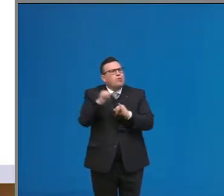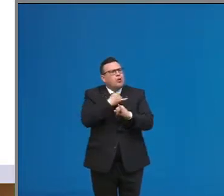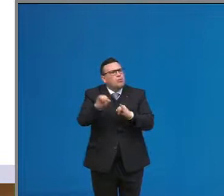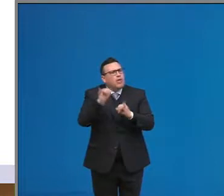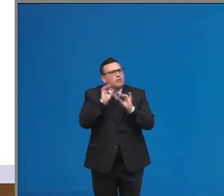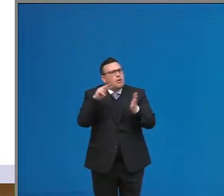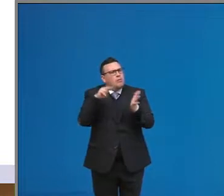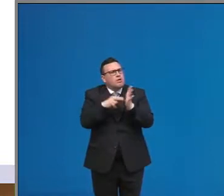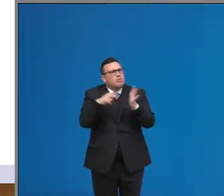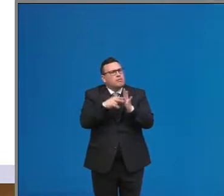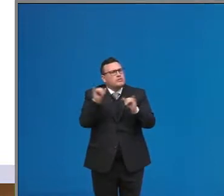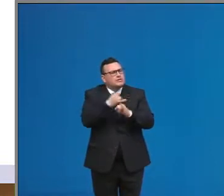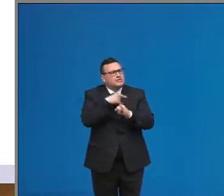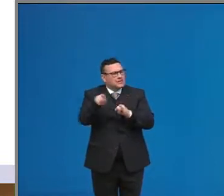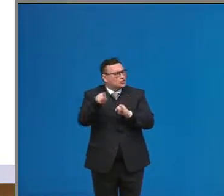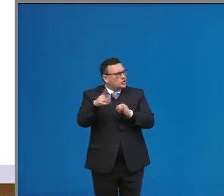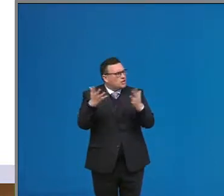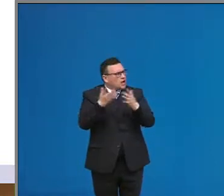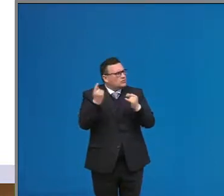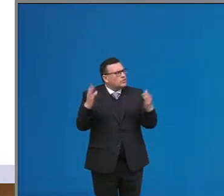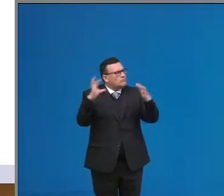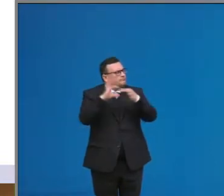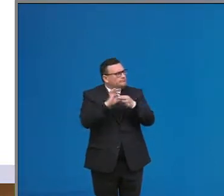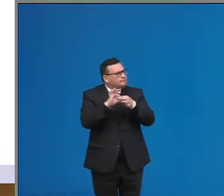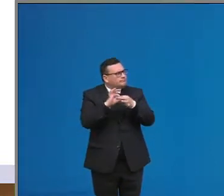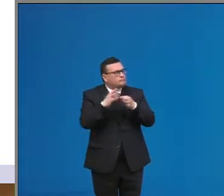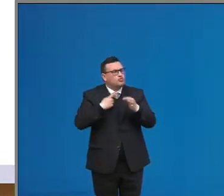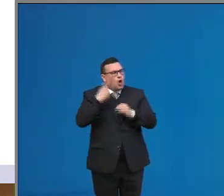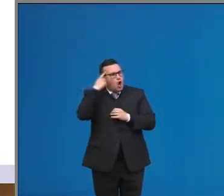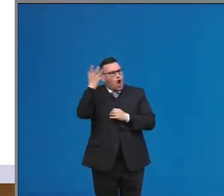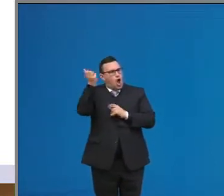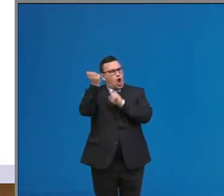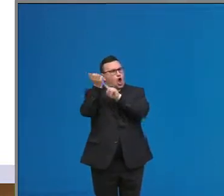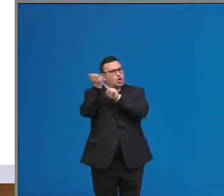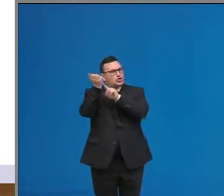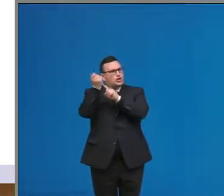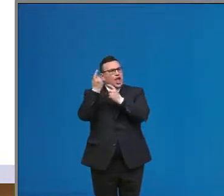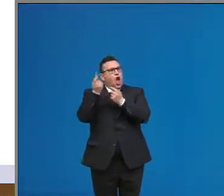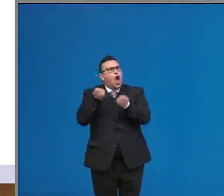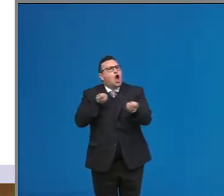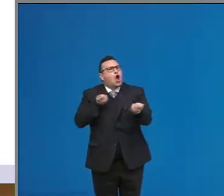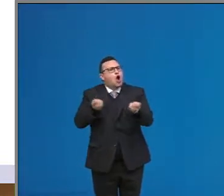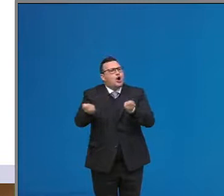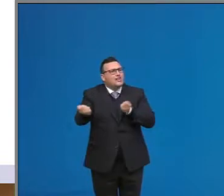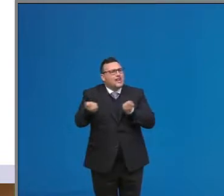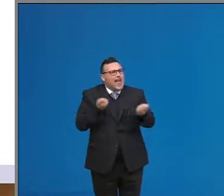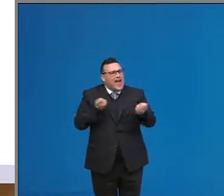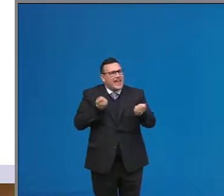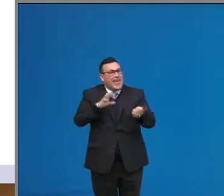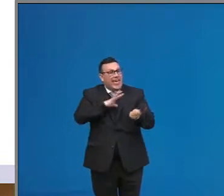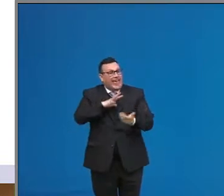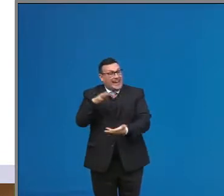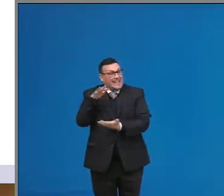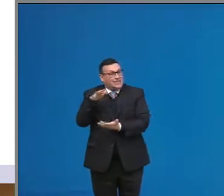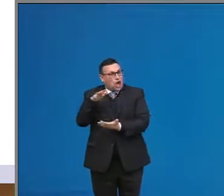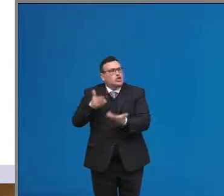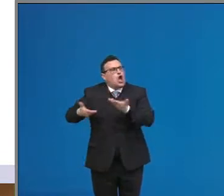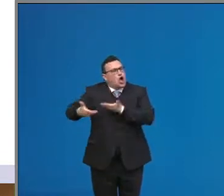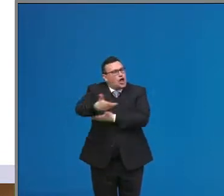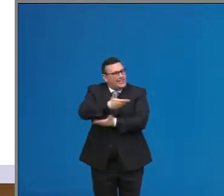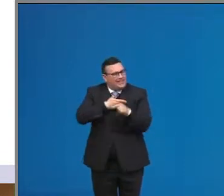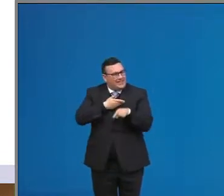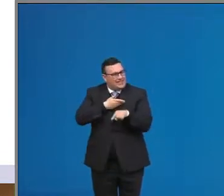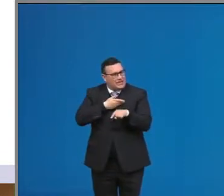that underlies the GRID concept is coordinated resource sharing